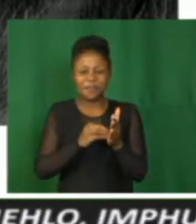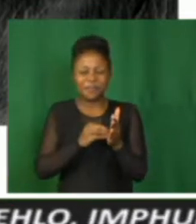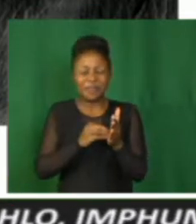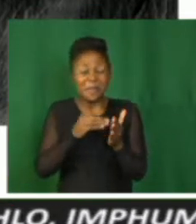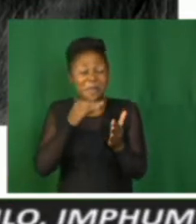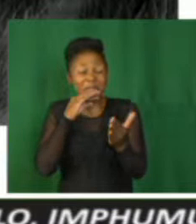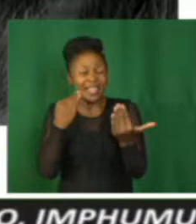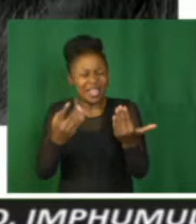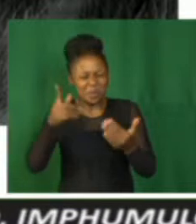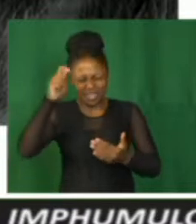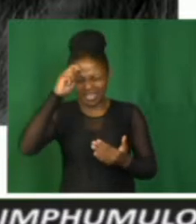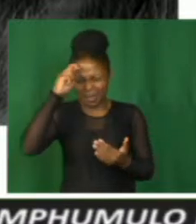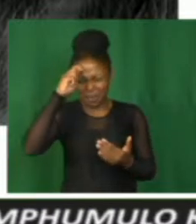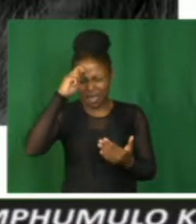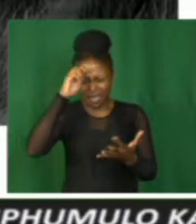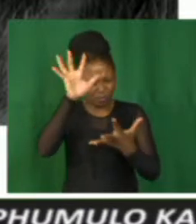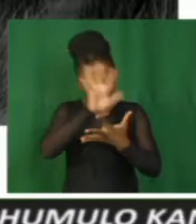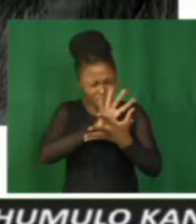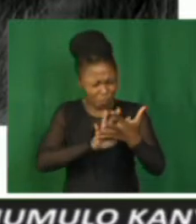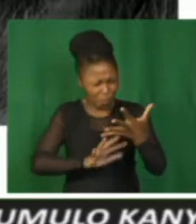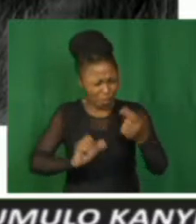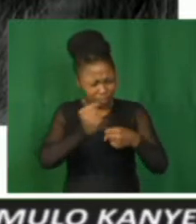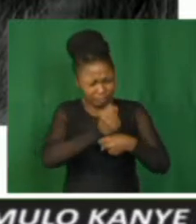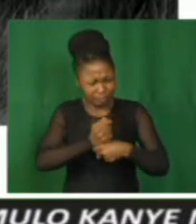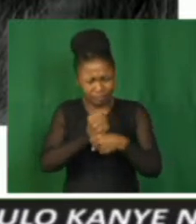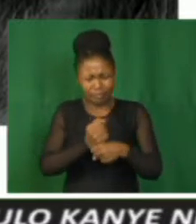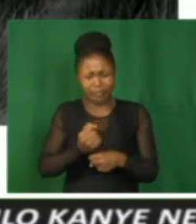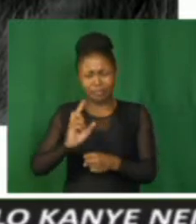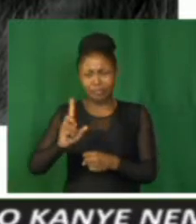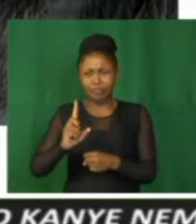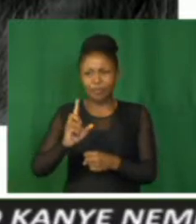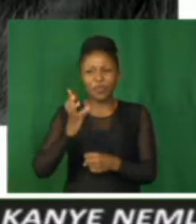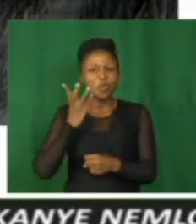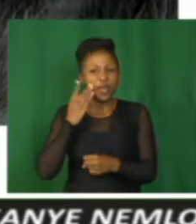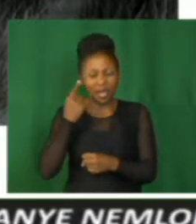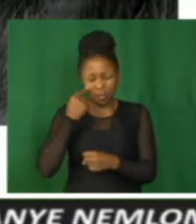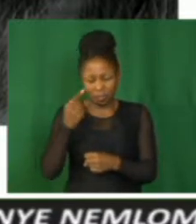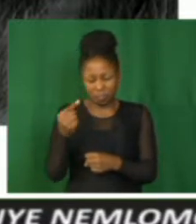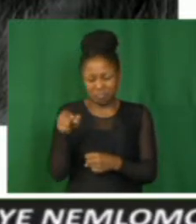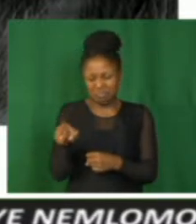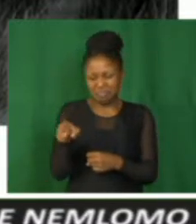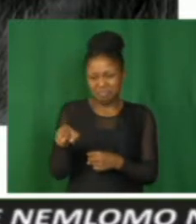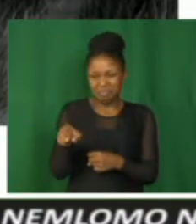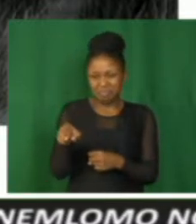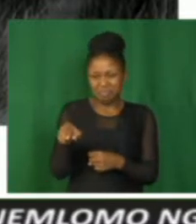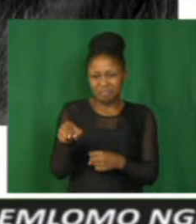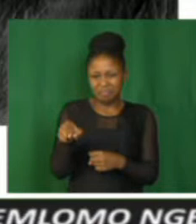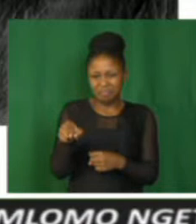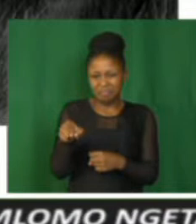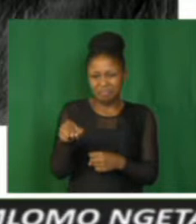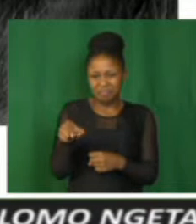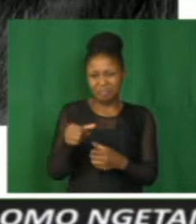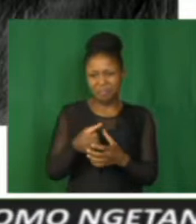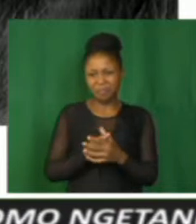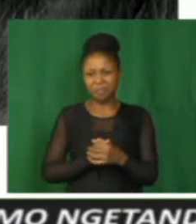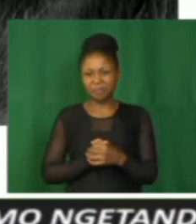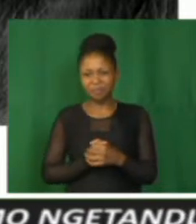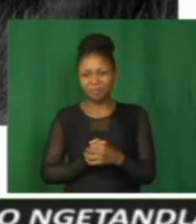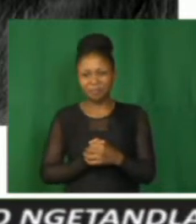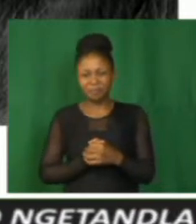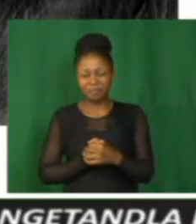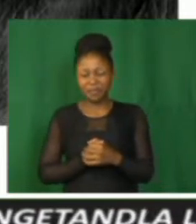be about as you look into this picture we are having here? Well, I probably think it's going to be about